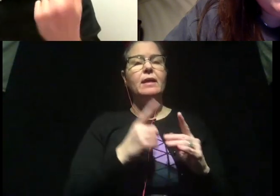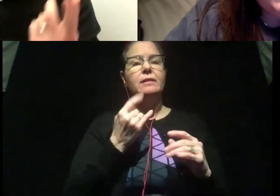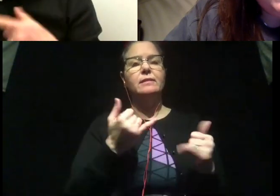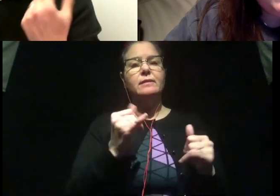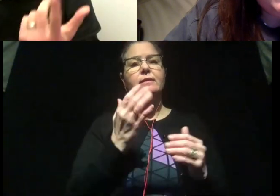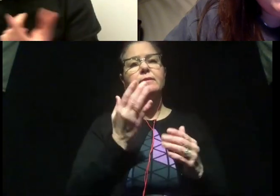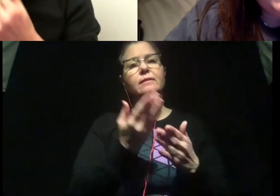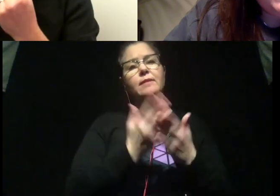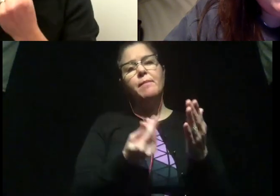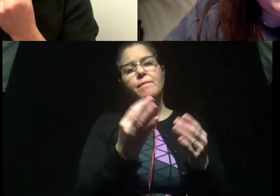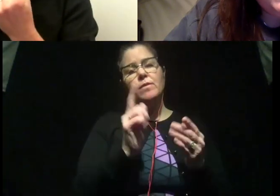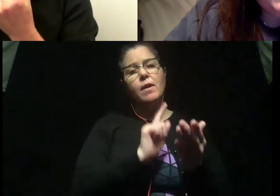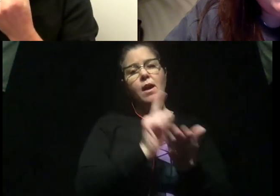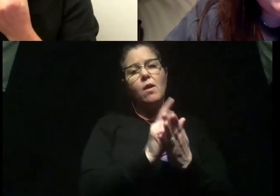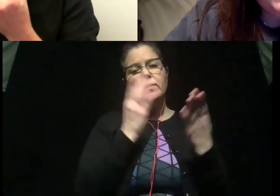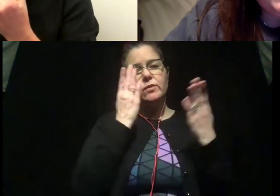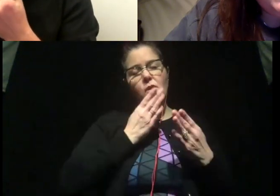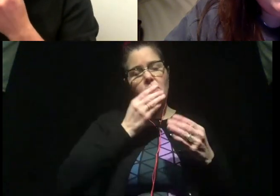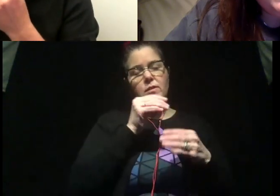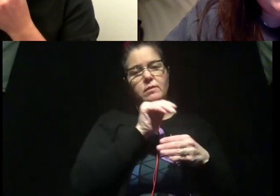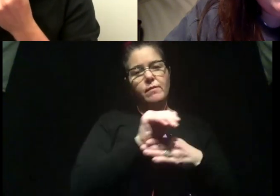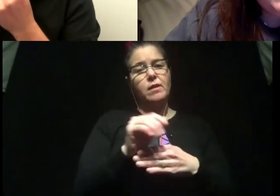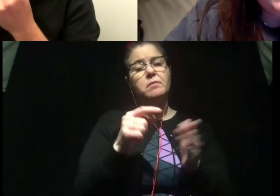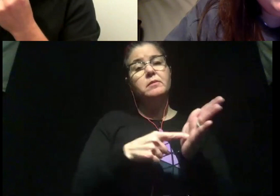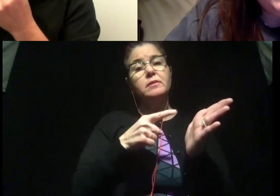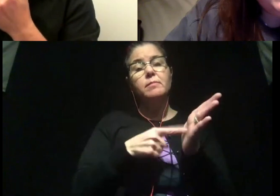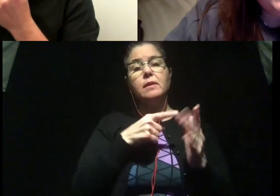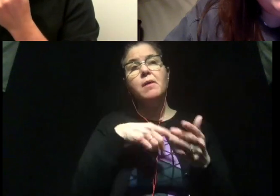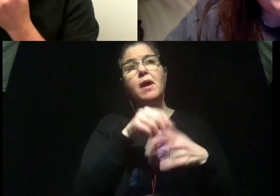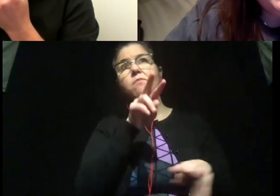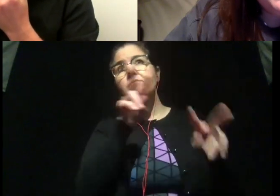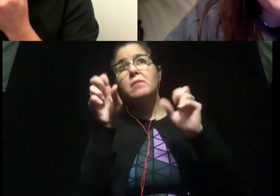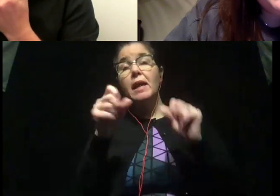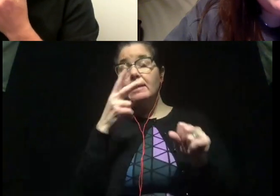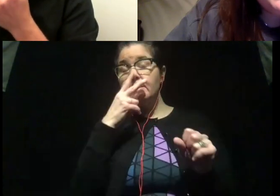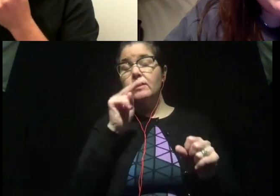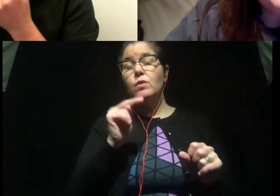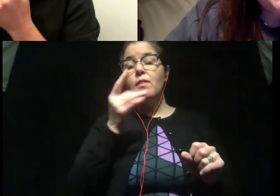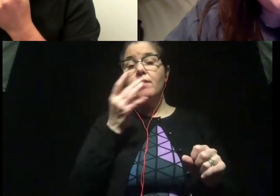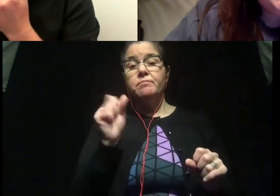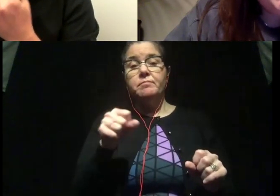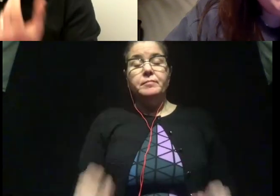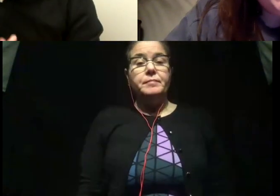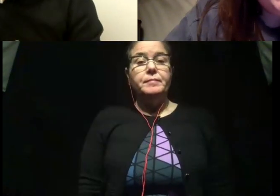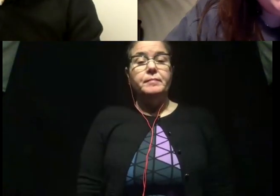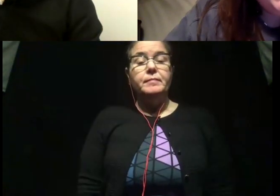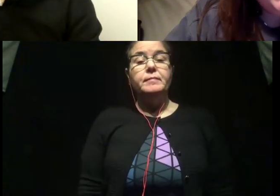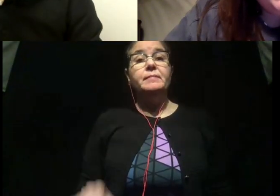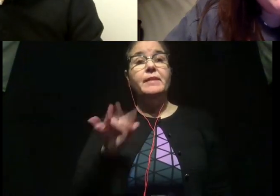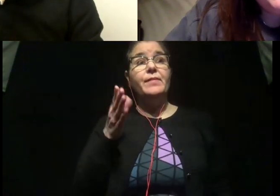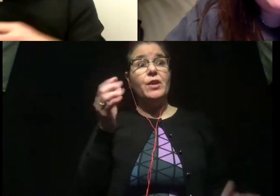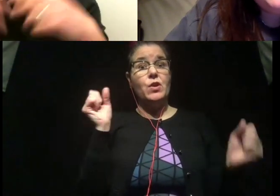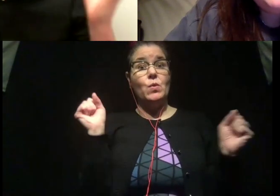a few hours of darkness every night. And yeah, sometimes if you go out, you can see the northern lights out there. So if you're there in the